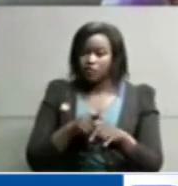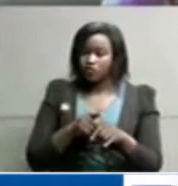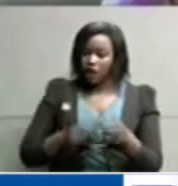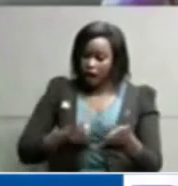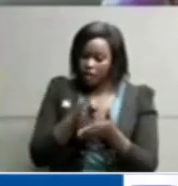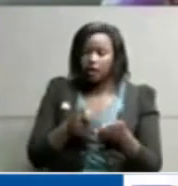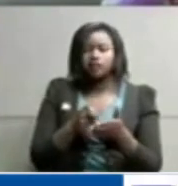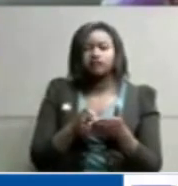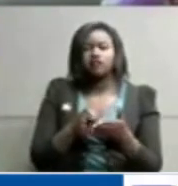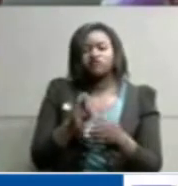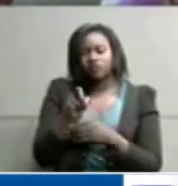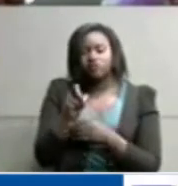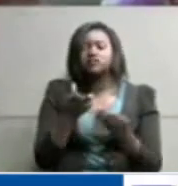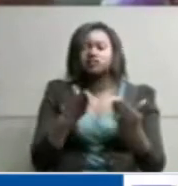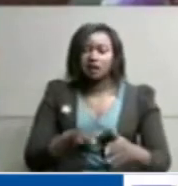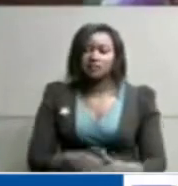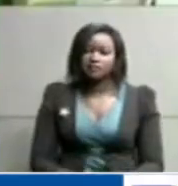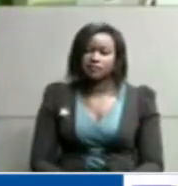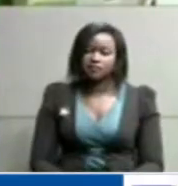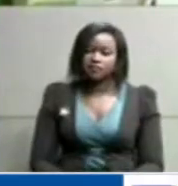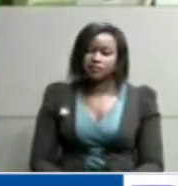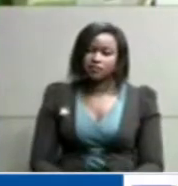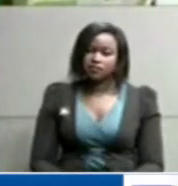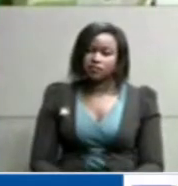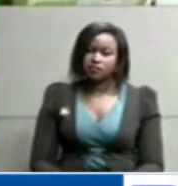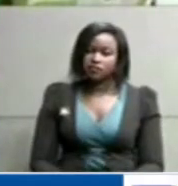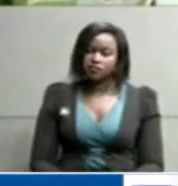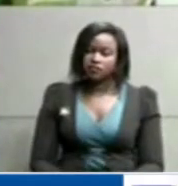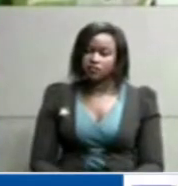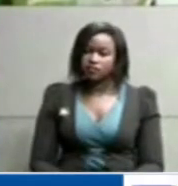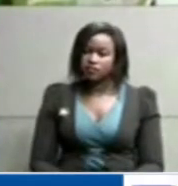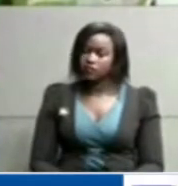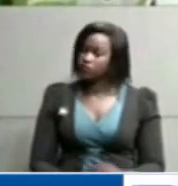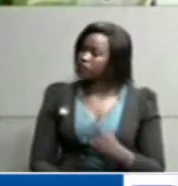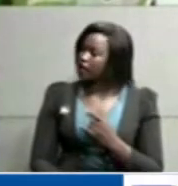much. Okay. Musonero will be the last.